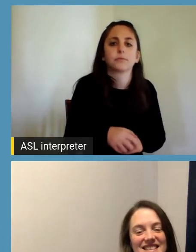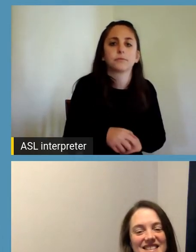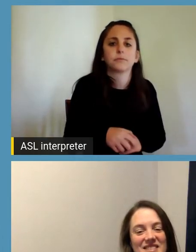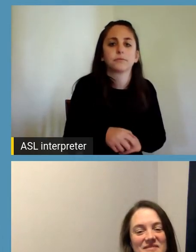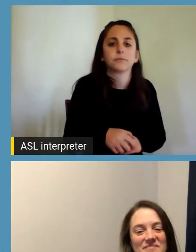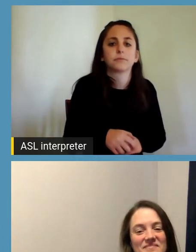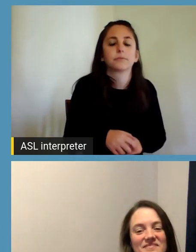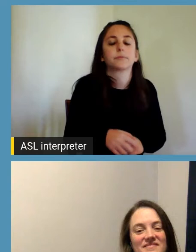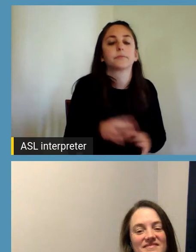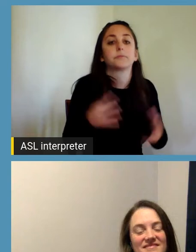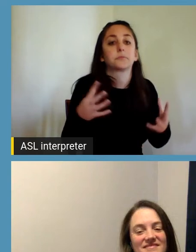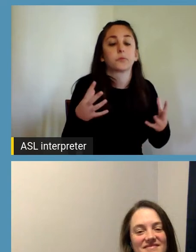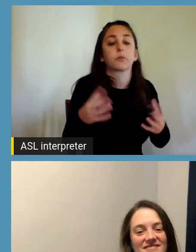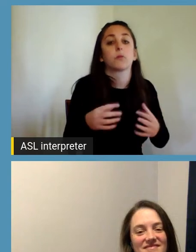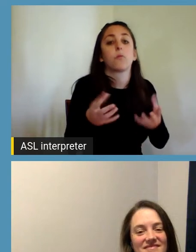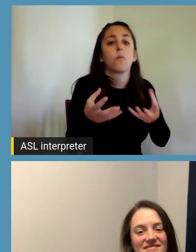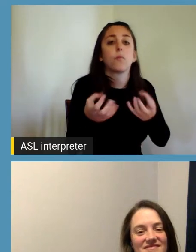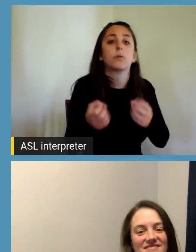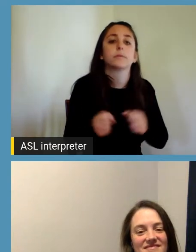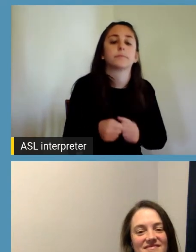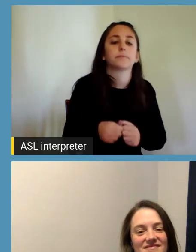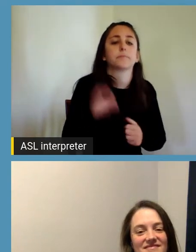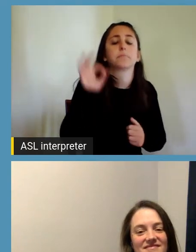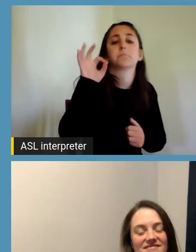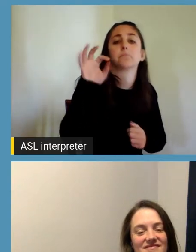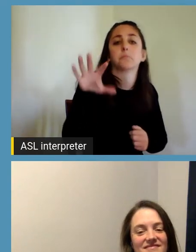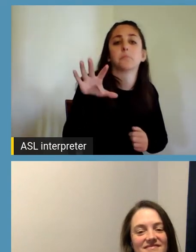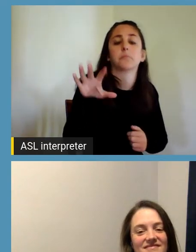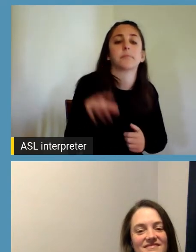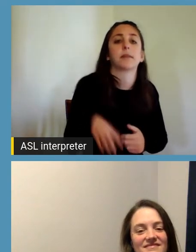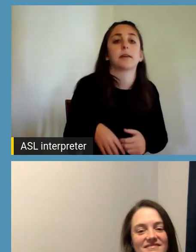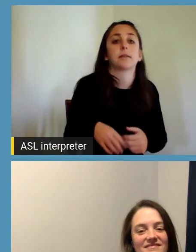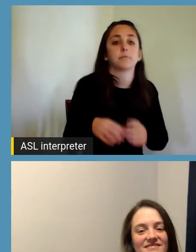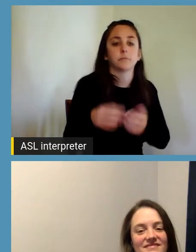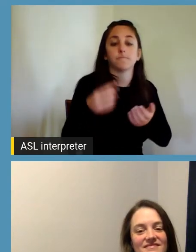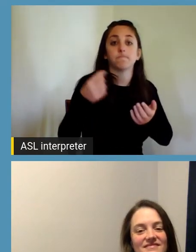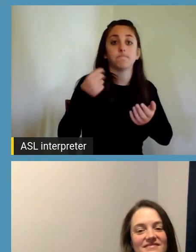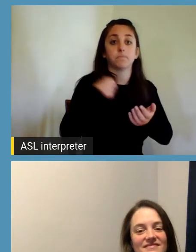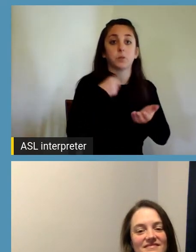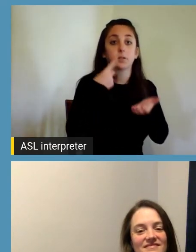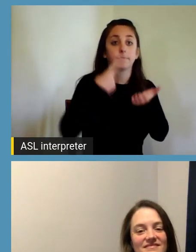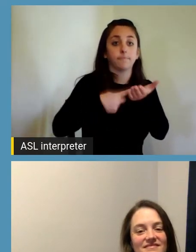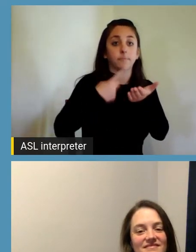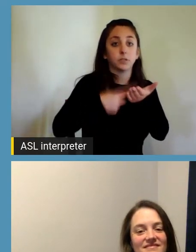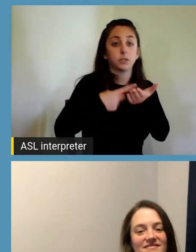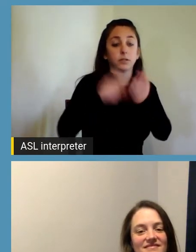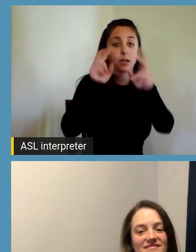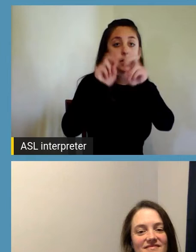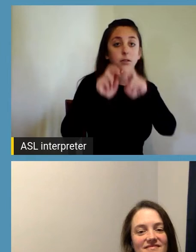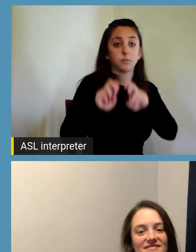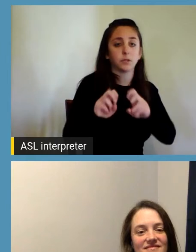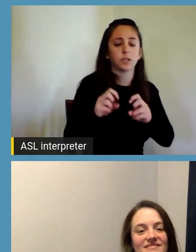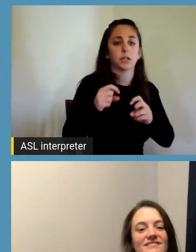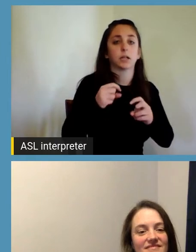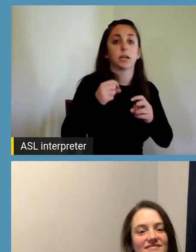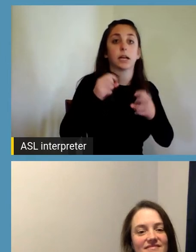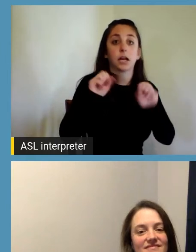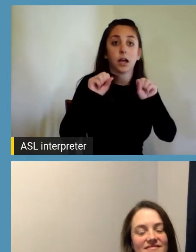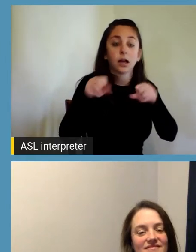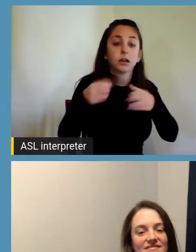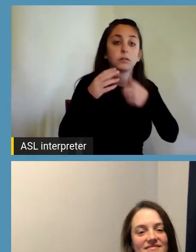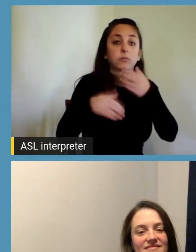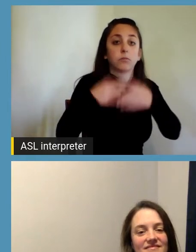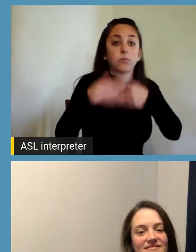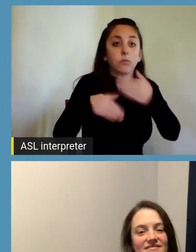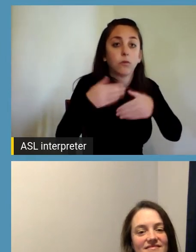But I was going to say that, so in my talk, I mentioned that analytics can be a process for yourself for the